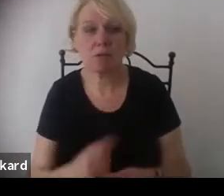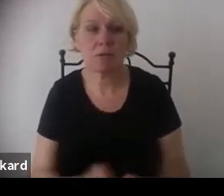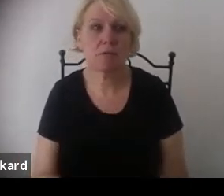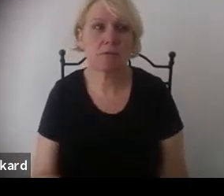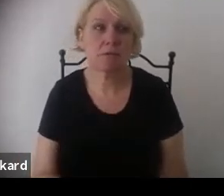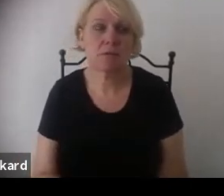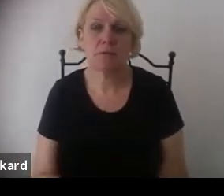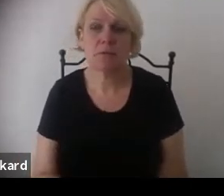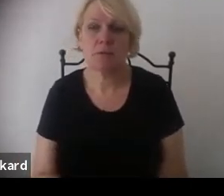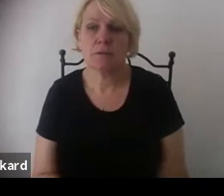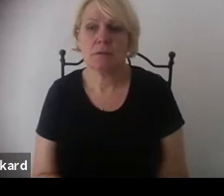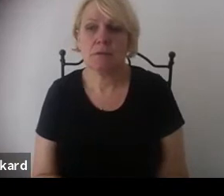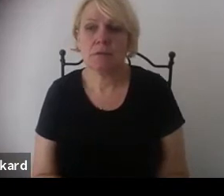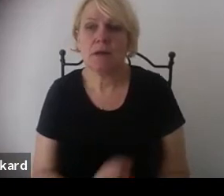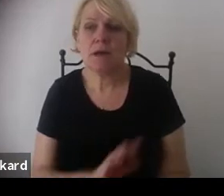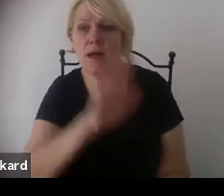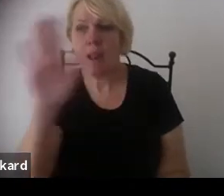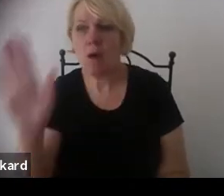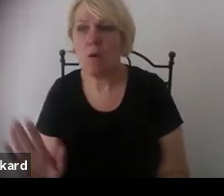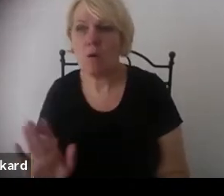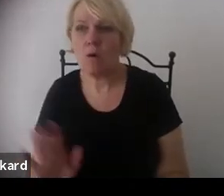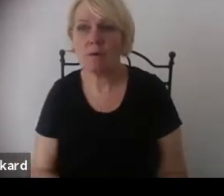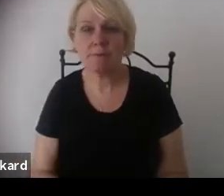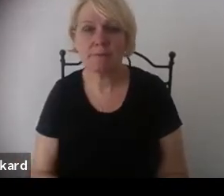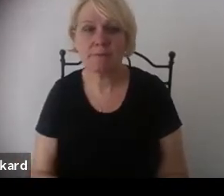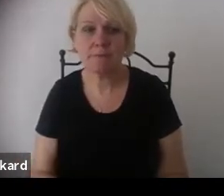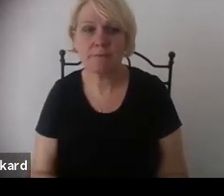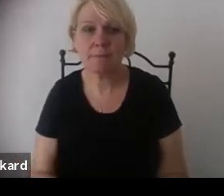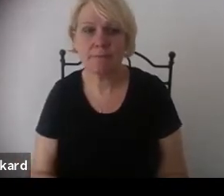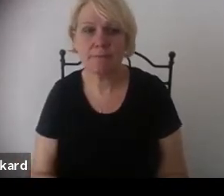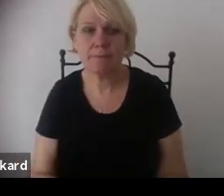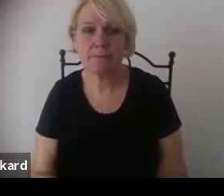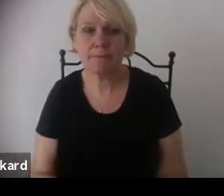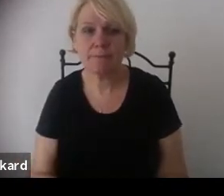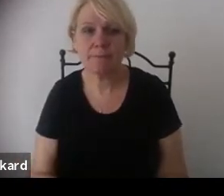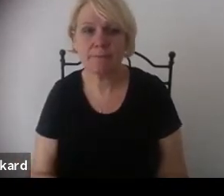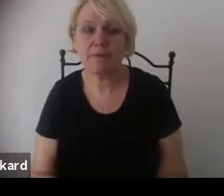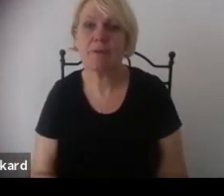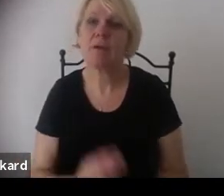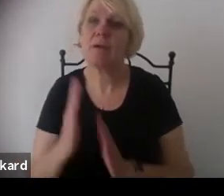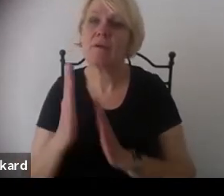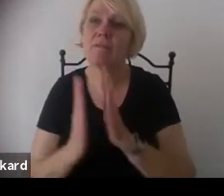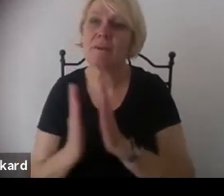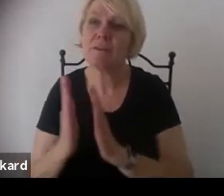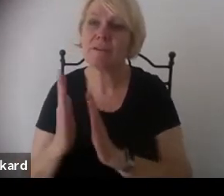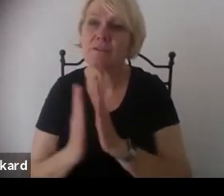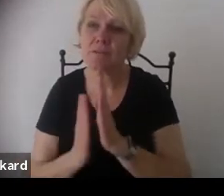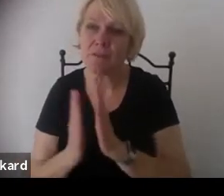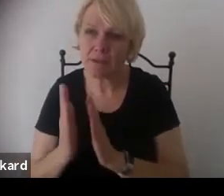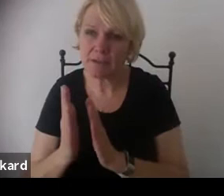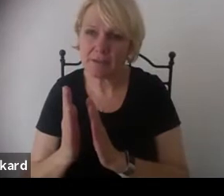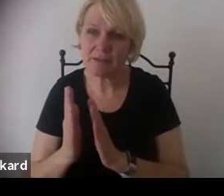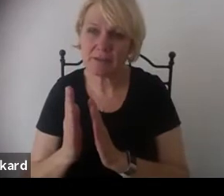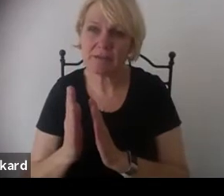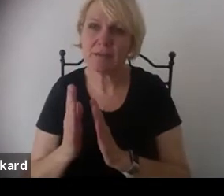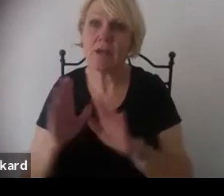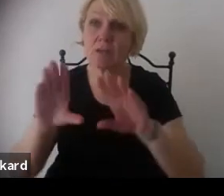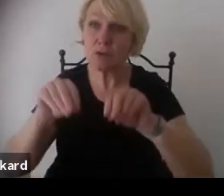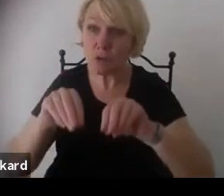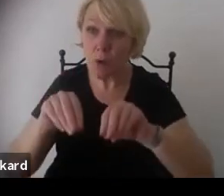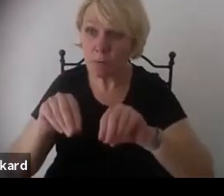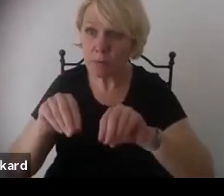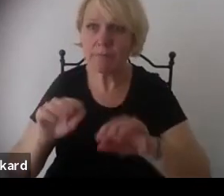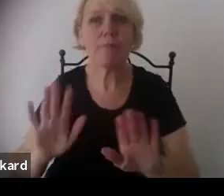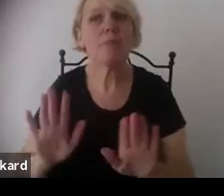Priscilla. Hello, everyone. So basically, the face-to-face contacts have not stopped. Even